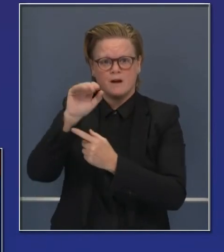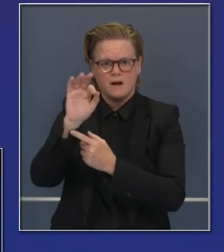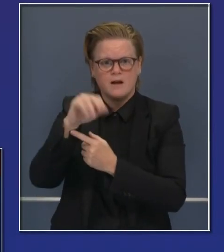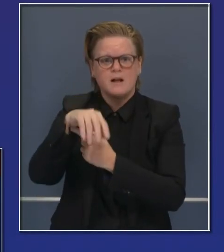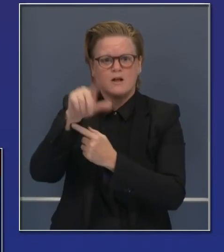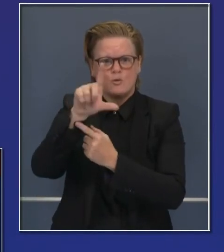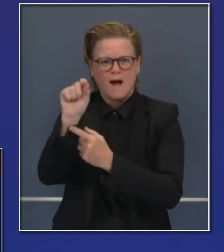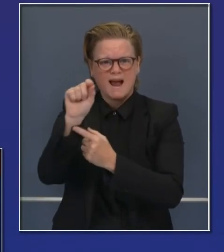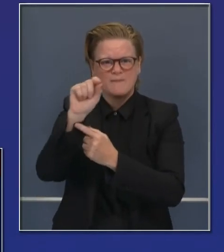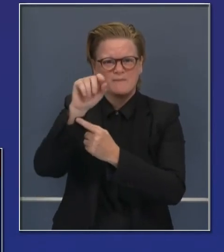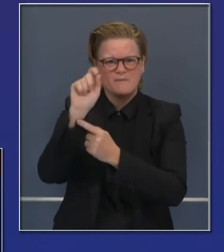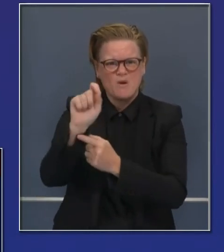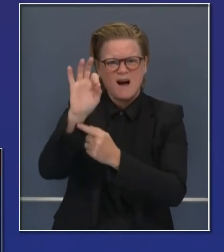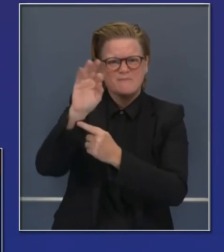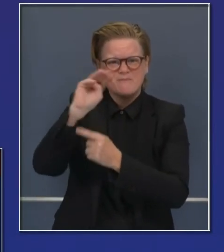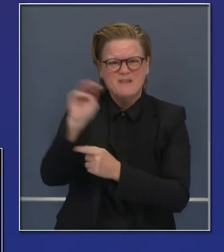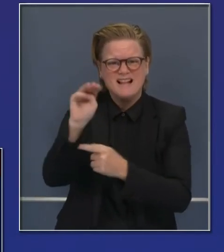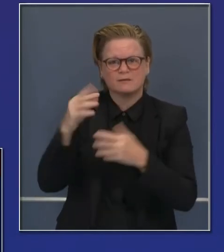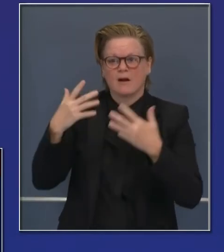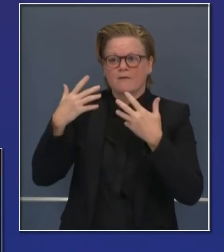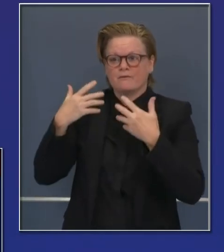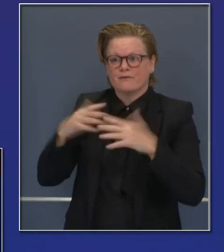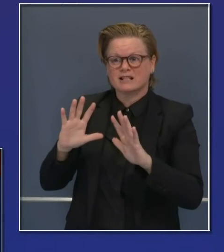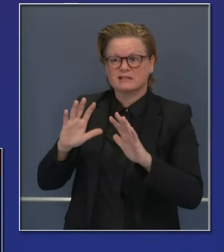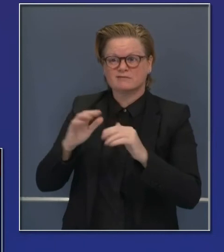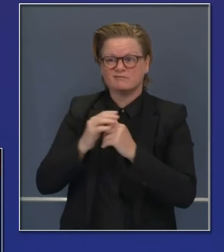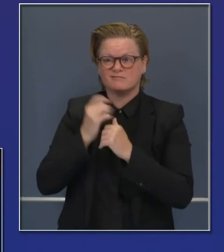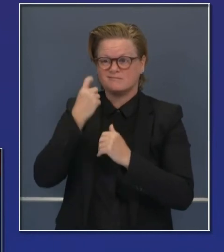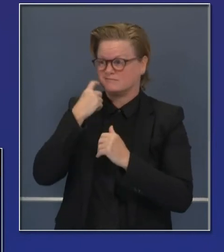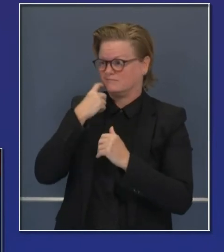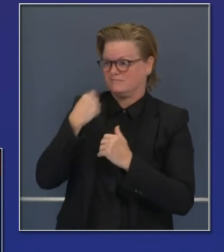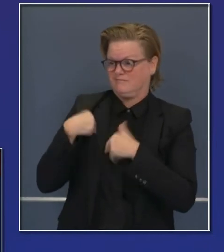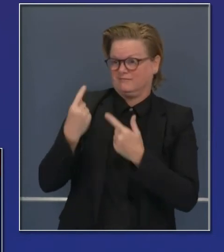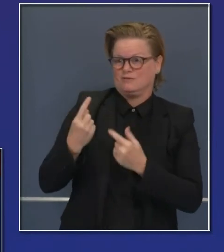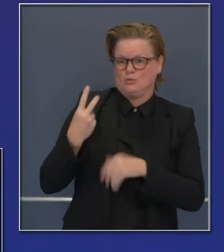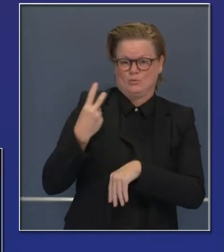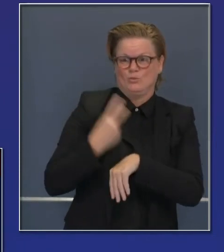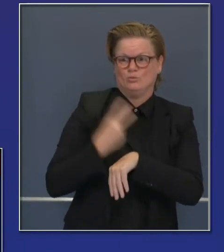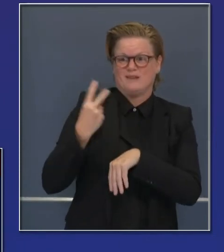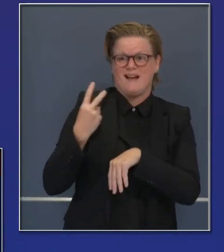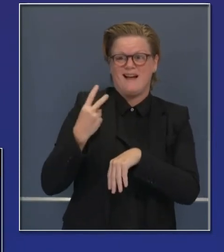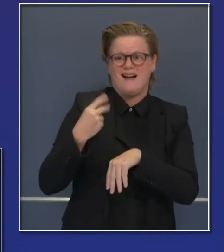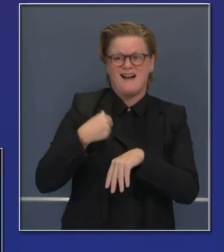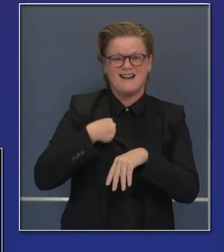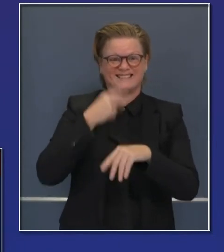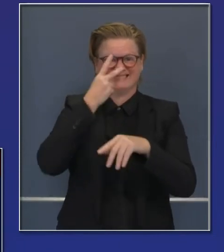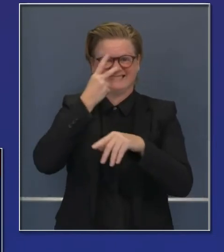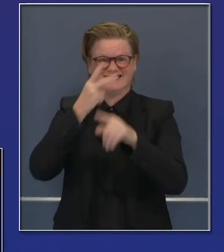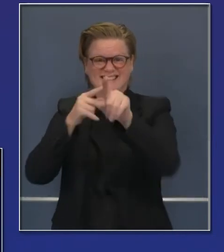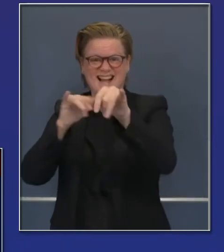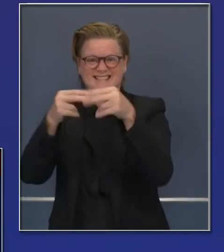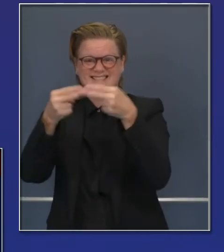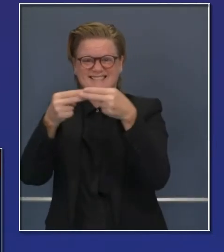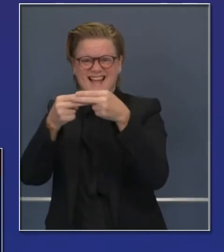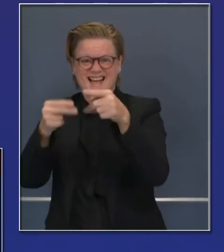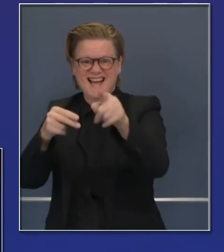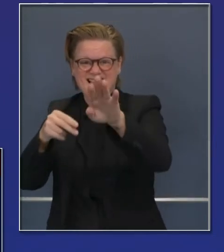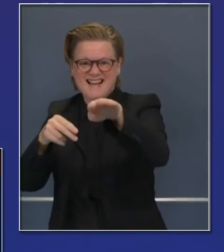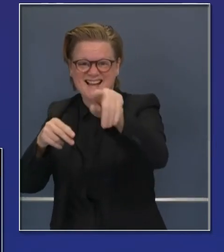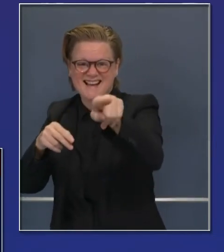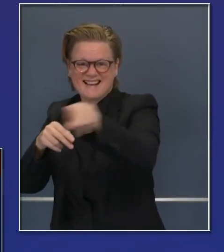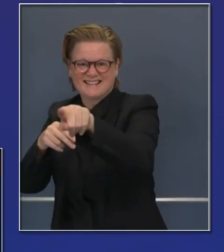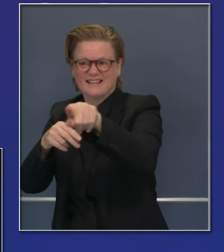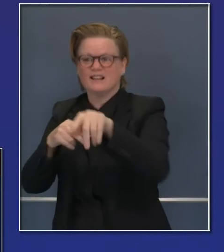last 48 hours. You can see on the bottom of this slide, almost 2,500 businesses have